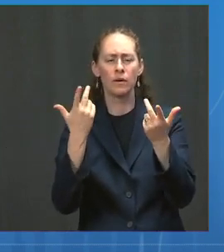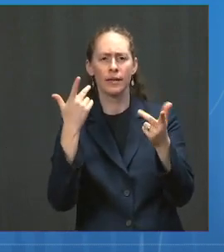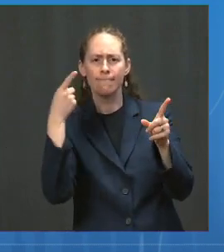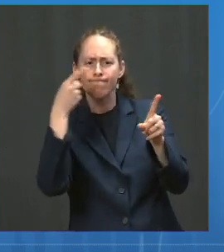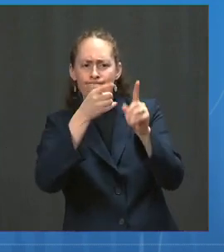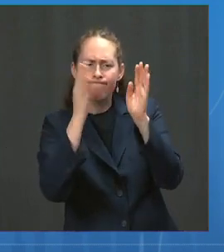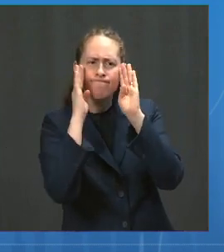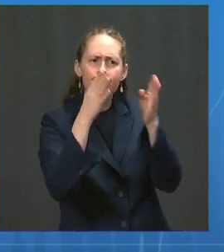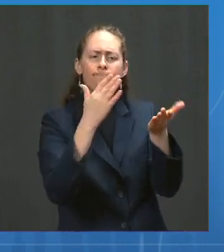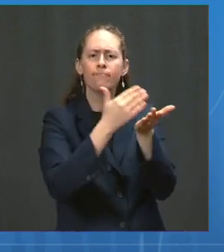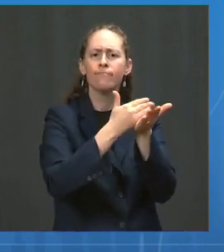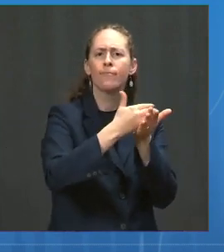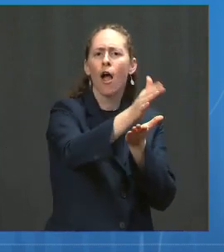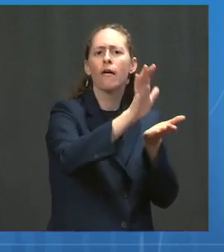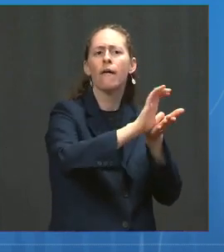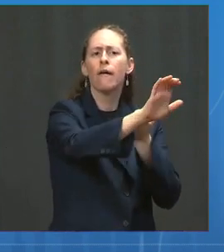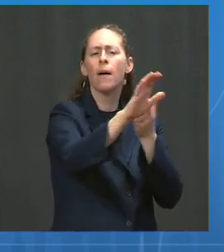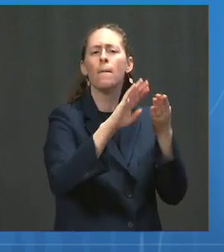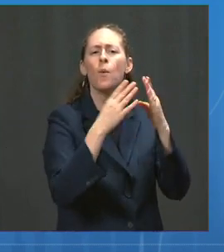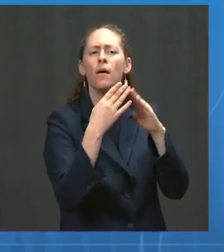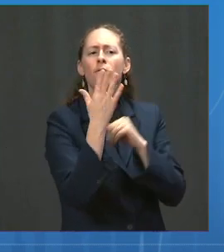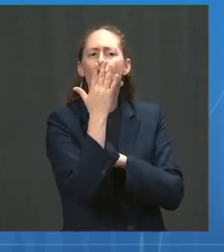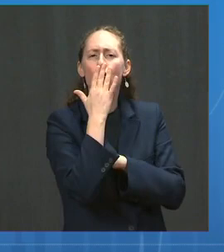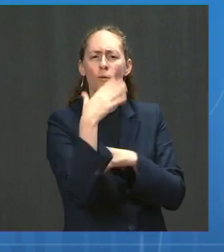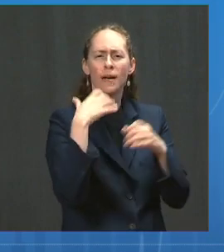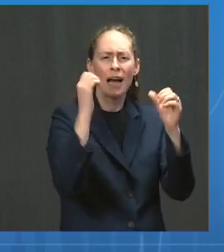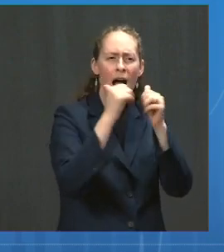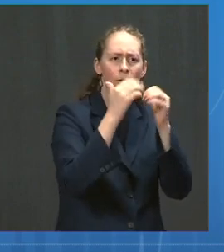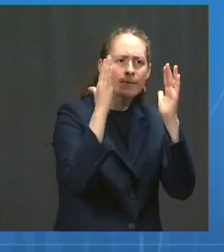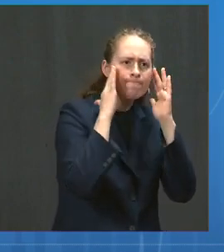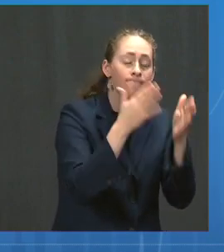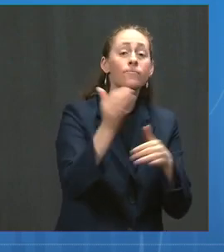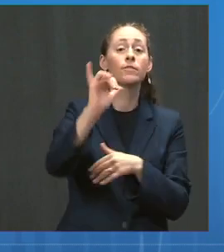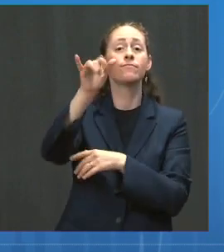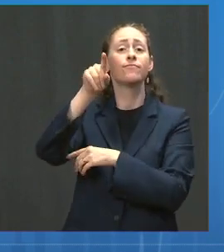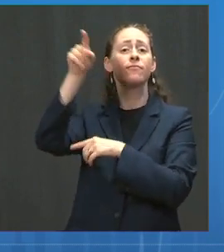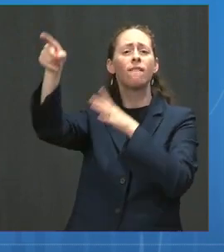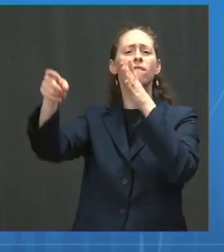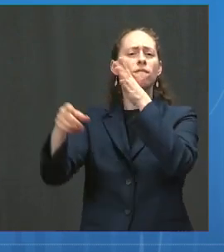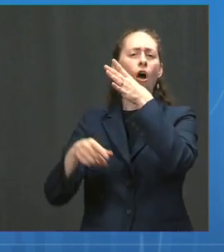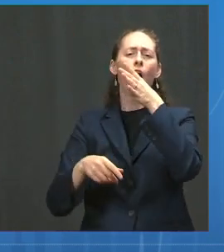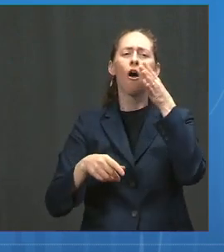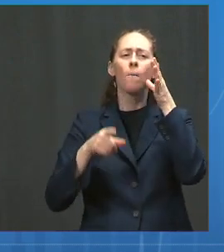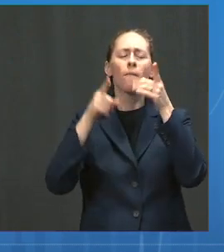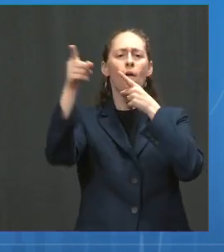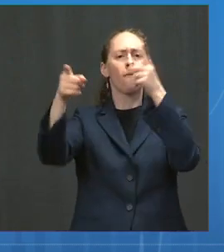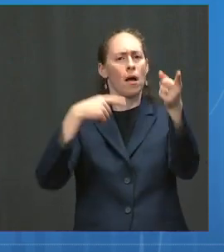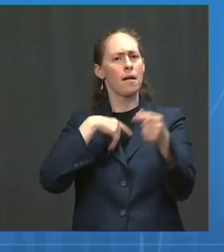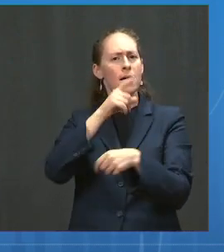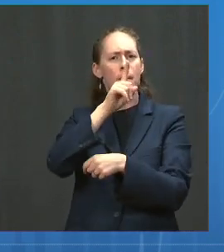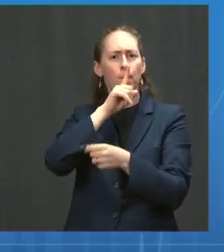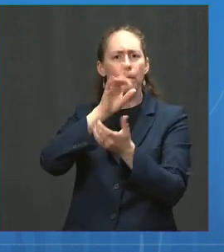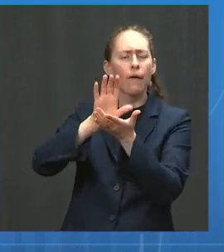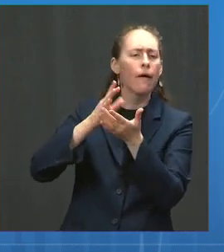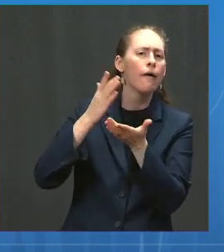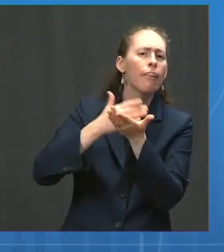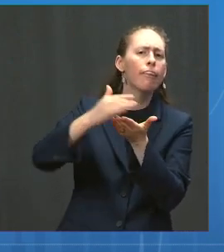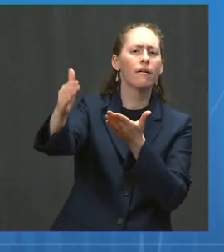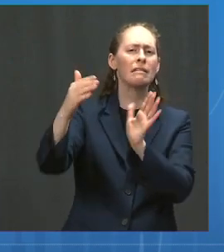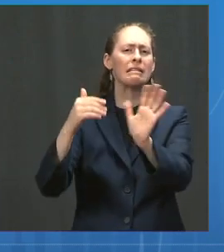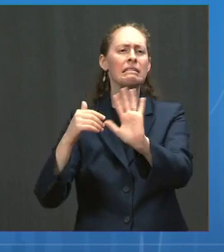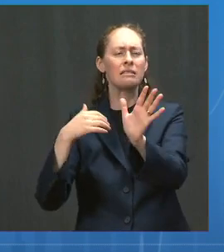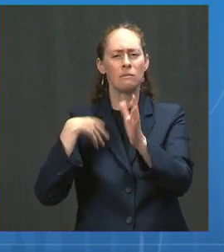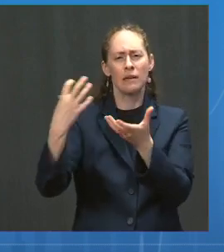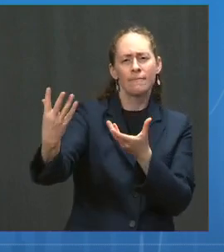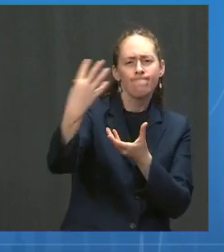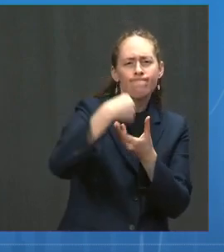the vaccination effort, and the power also of engaging trusted community-based organizations in vaccinations. We will continue to